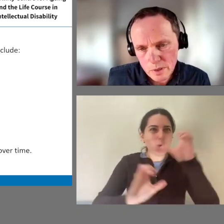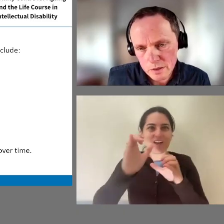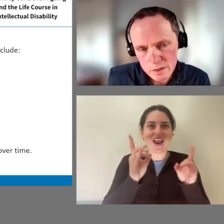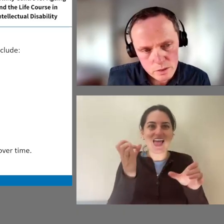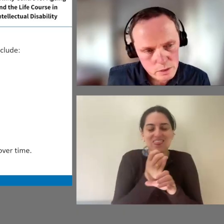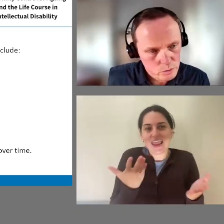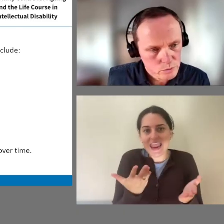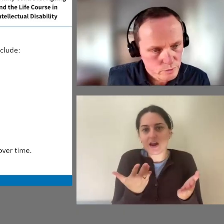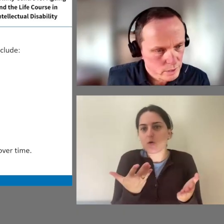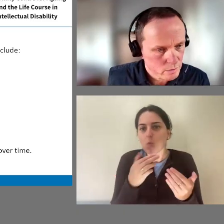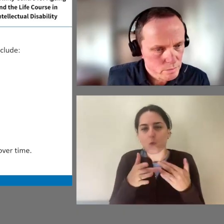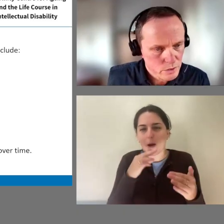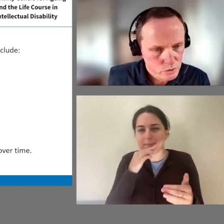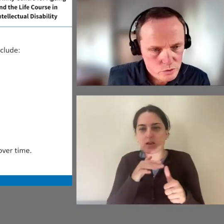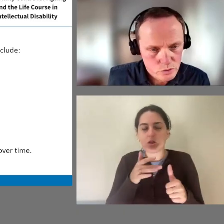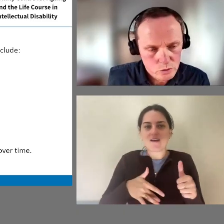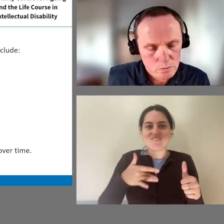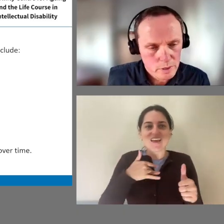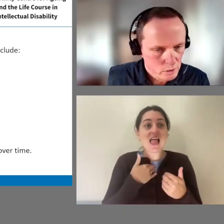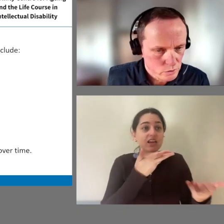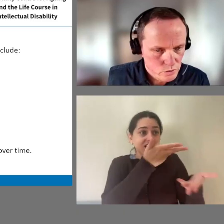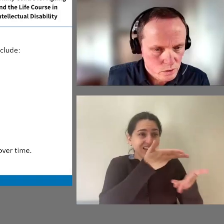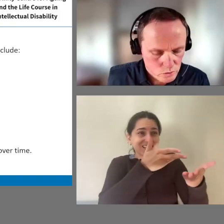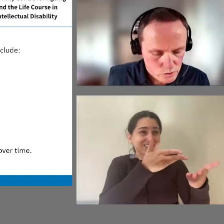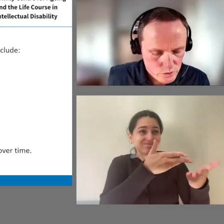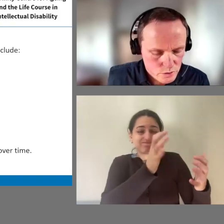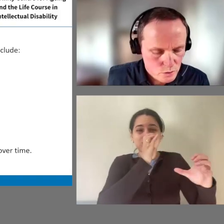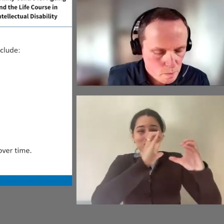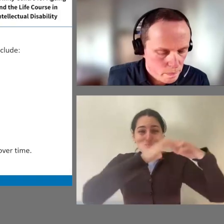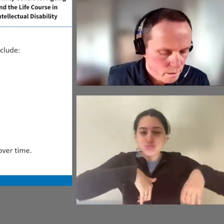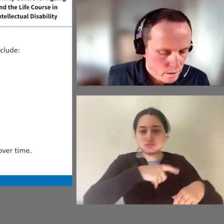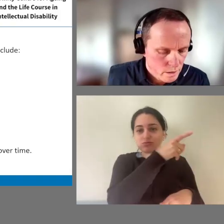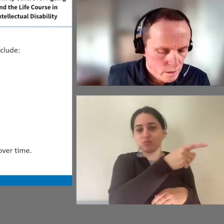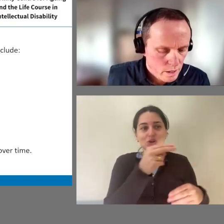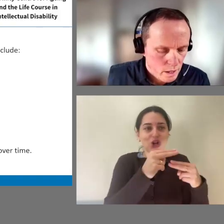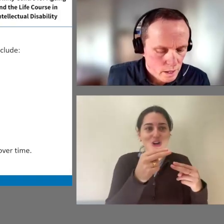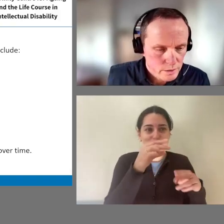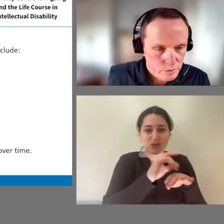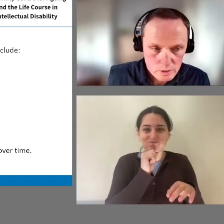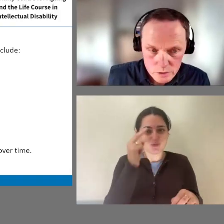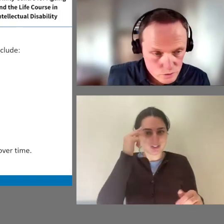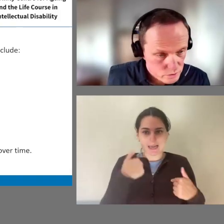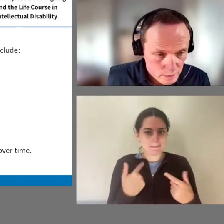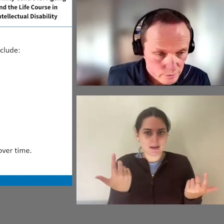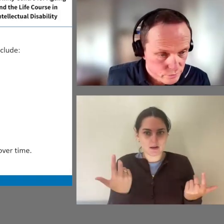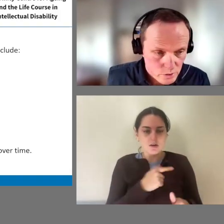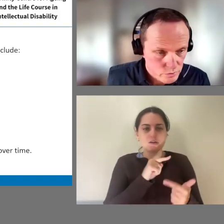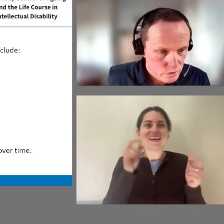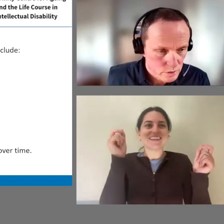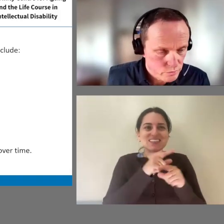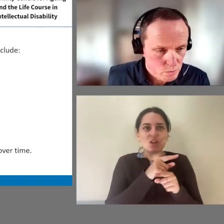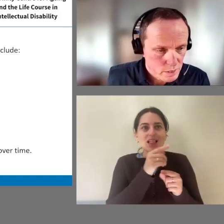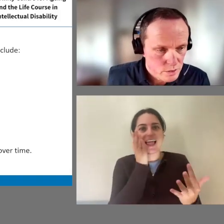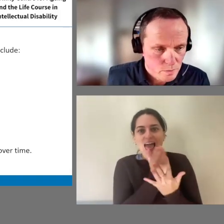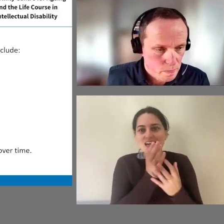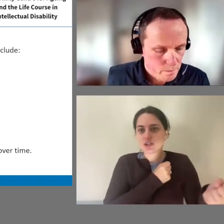that they need. These include feeling misunderstood by doctors or nurses, difficulty just getting services